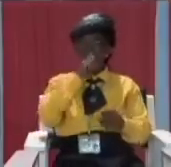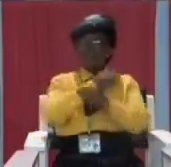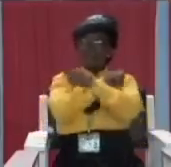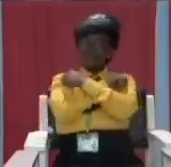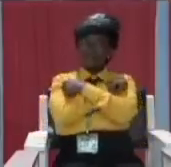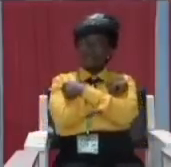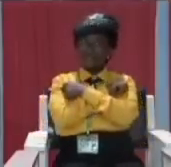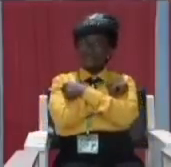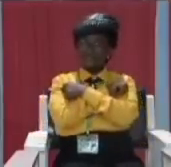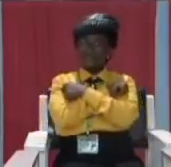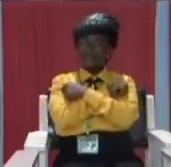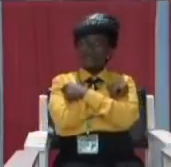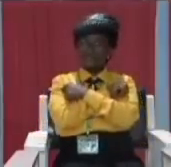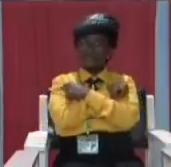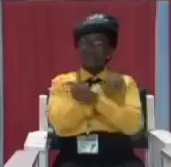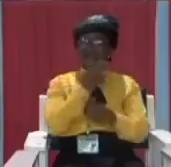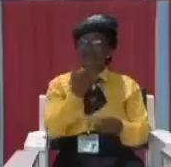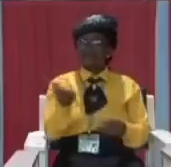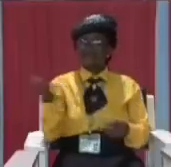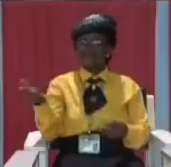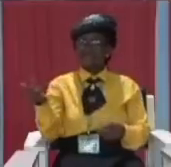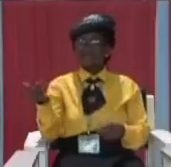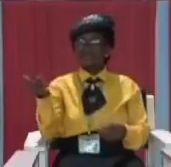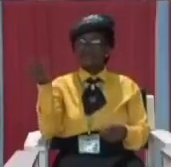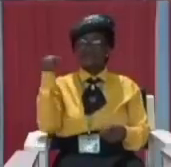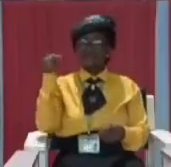Things were rough.